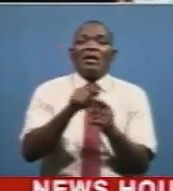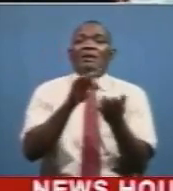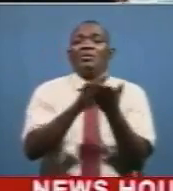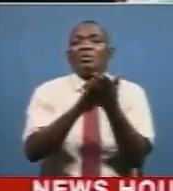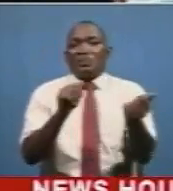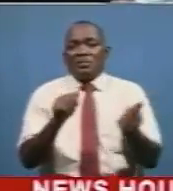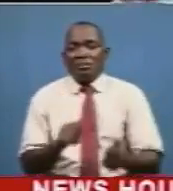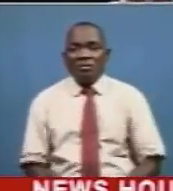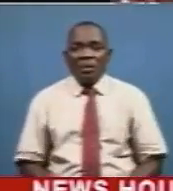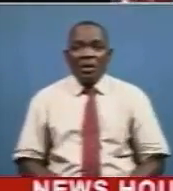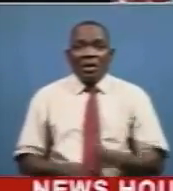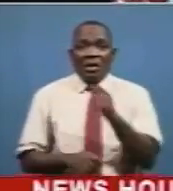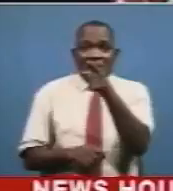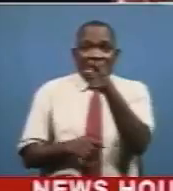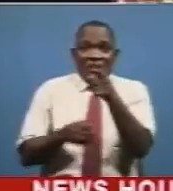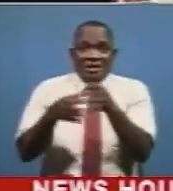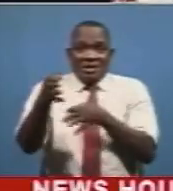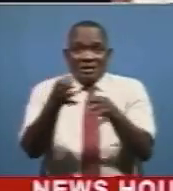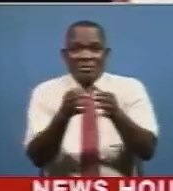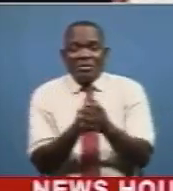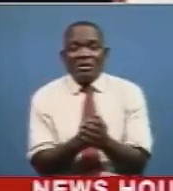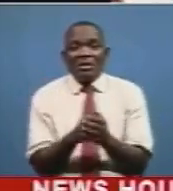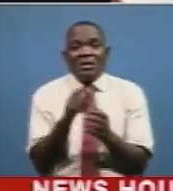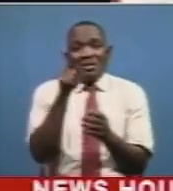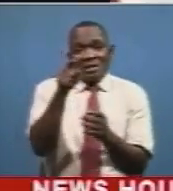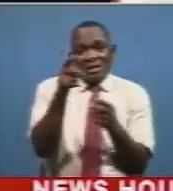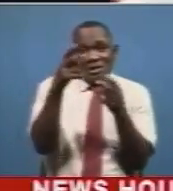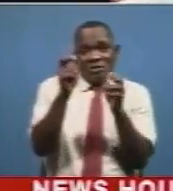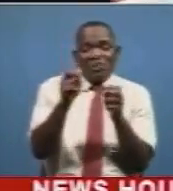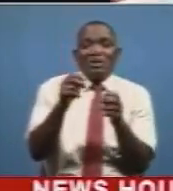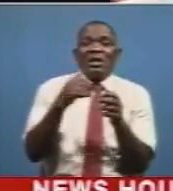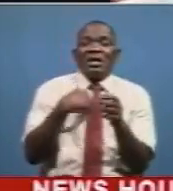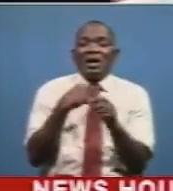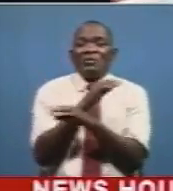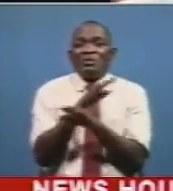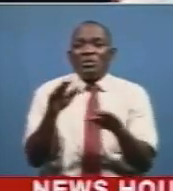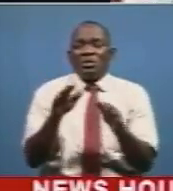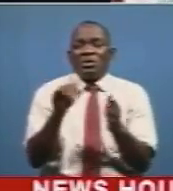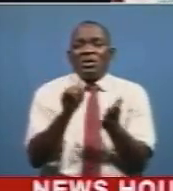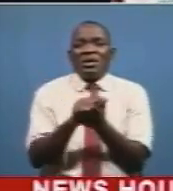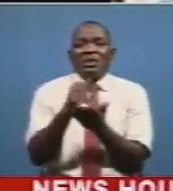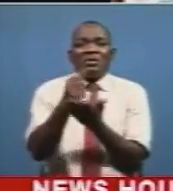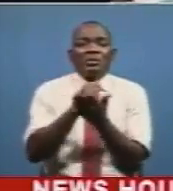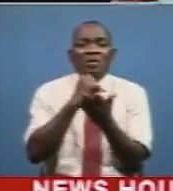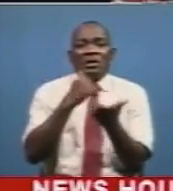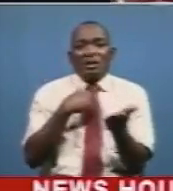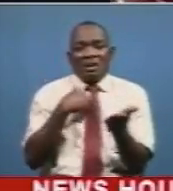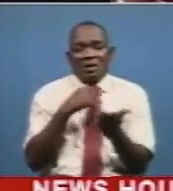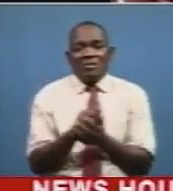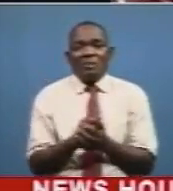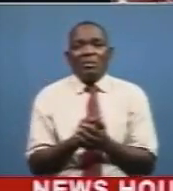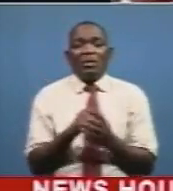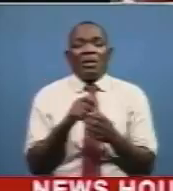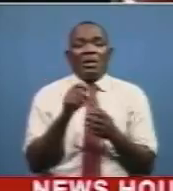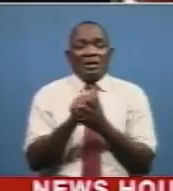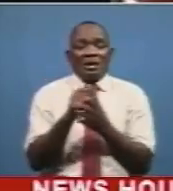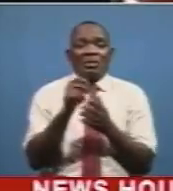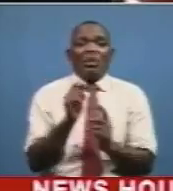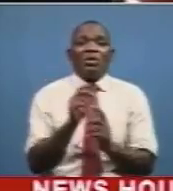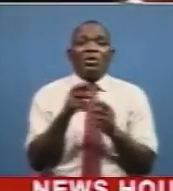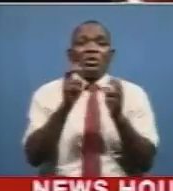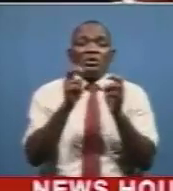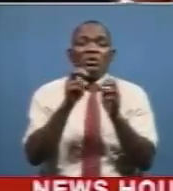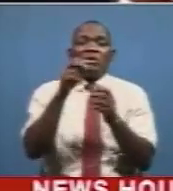confident about. He explained that in their case, they have no such documents and are only basing their misuse on